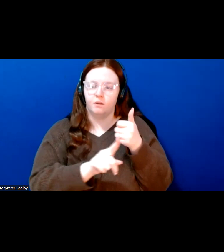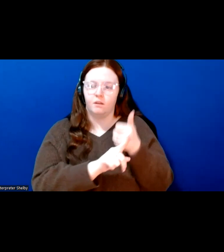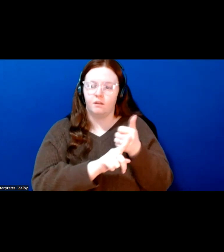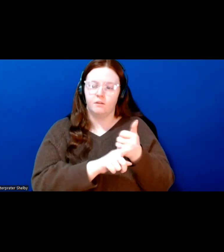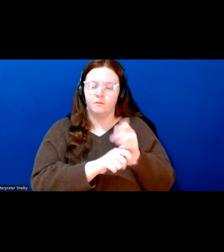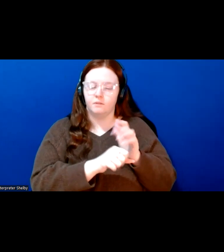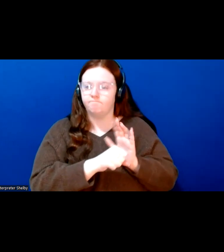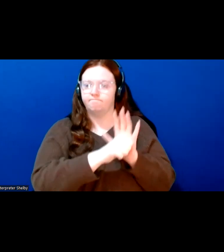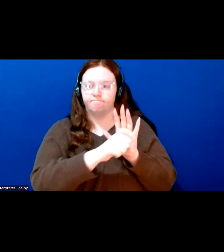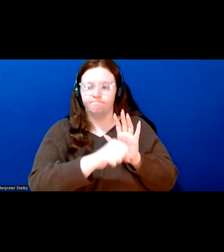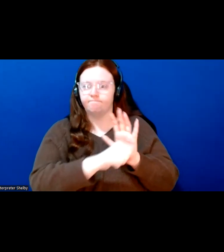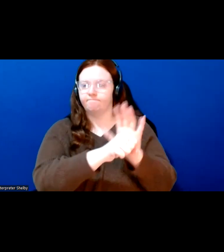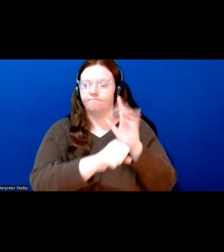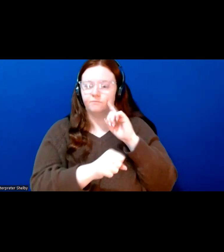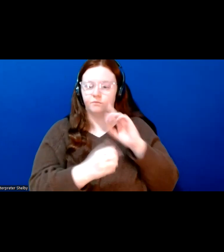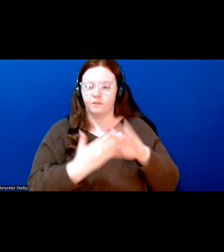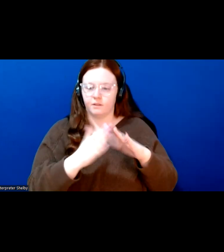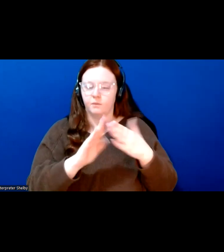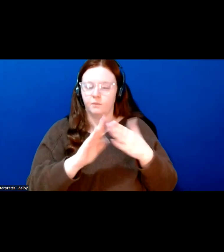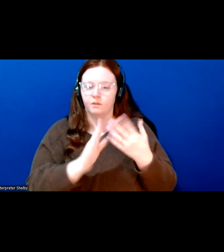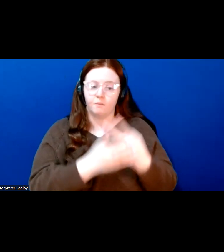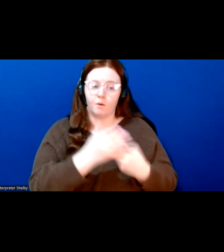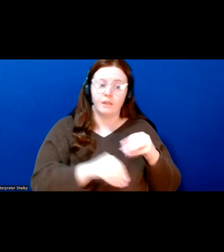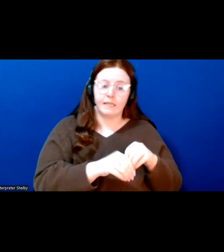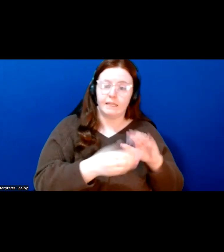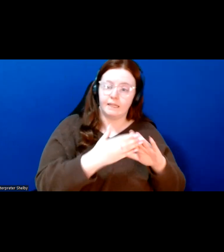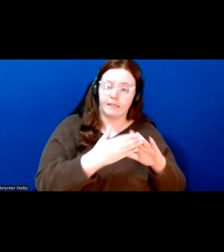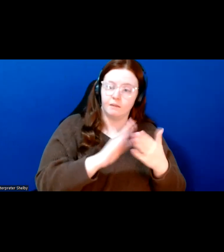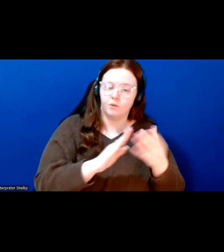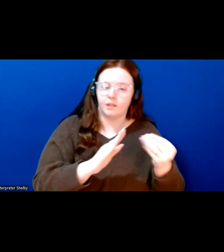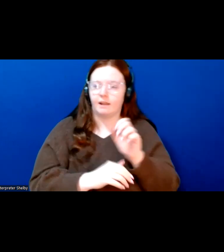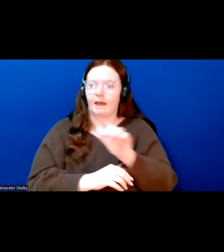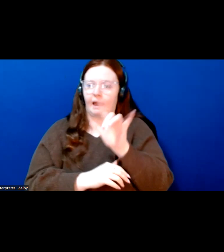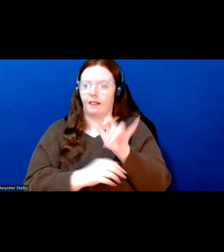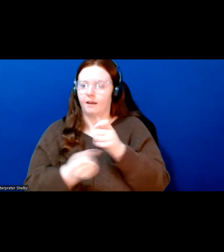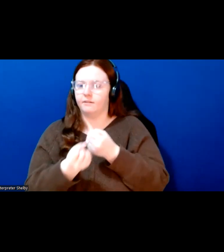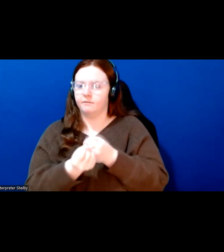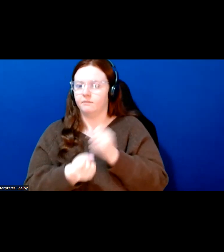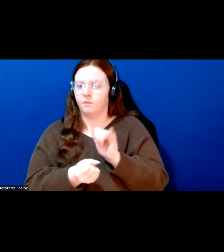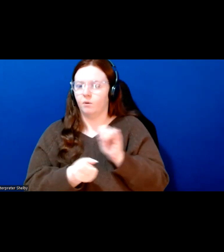our community, both those that are in the community and allies as well. It's been